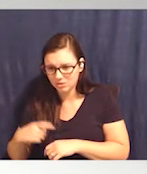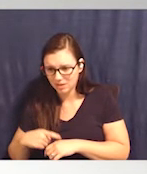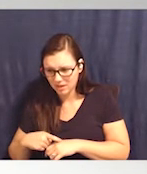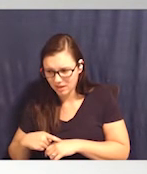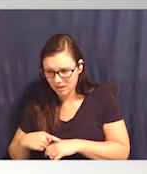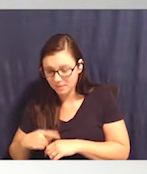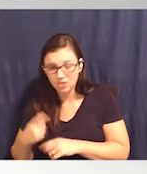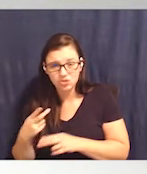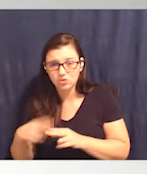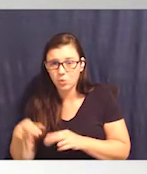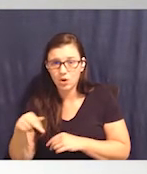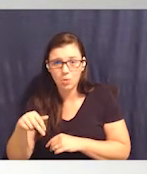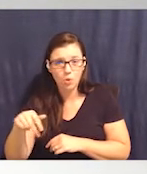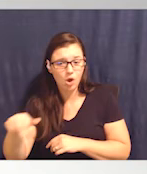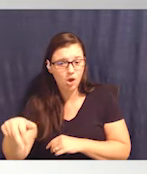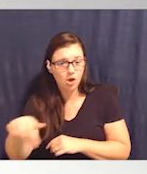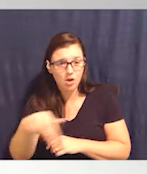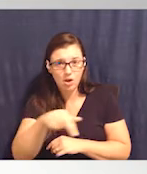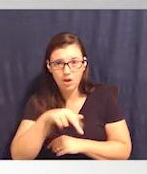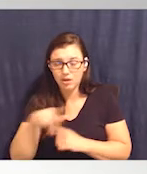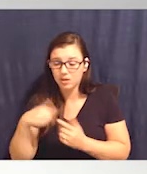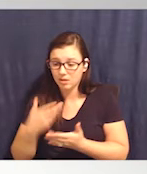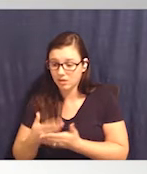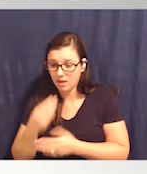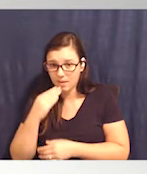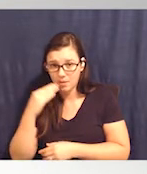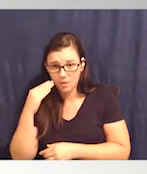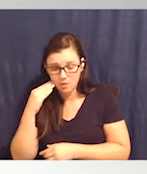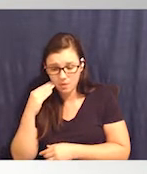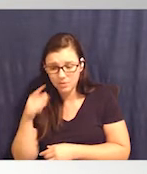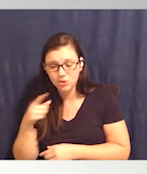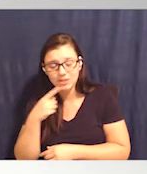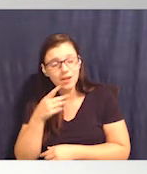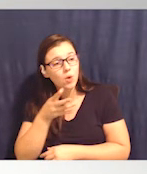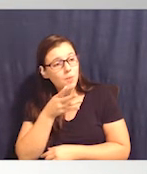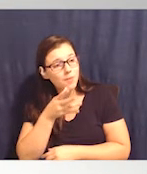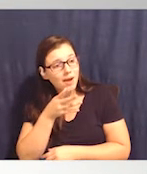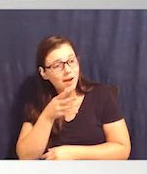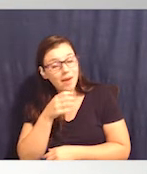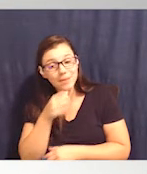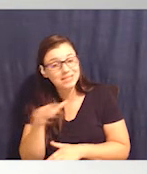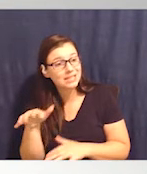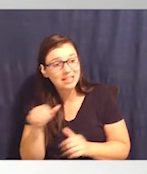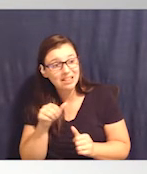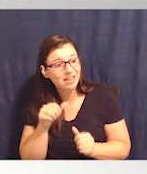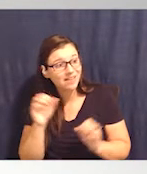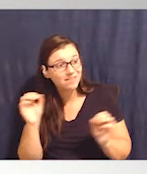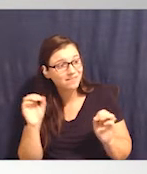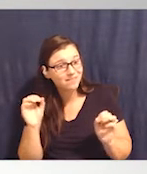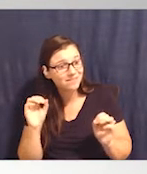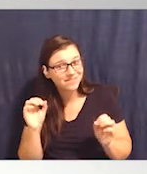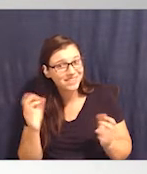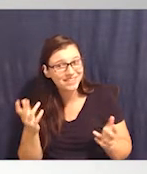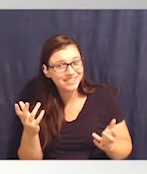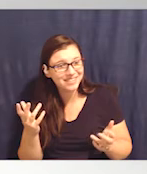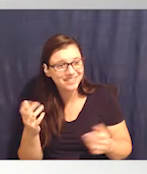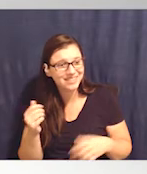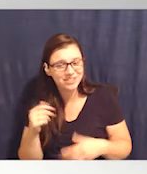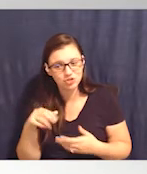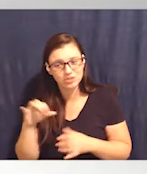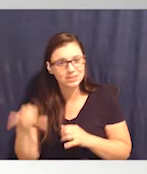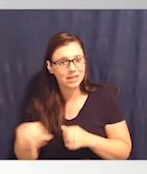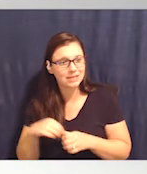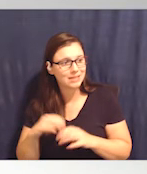And when I got back, she said, Mom, I didn't even leave. Because sometimes she tried to stay out of the house. And she was so, we were both proud